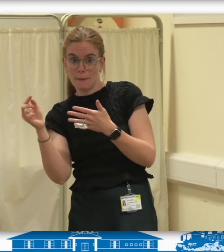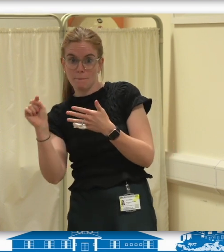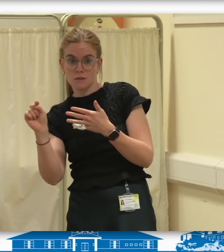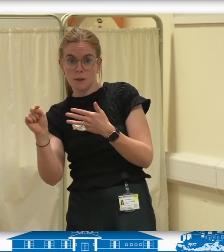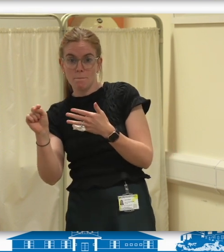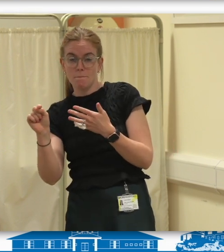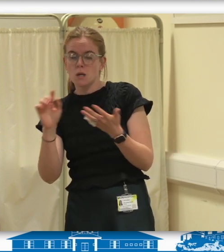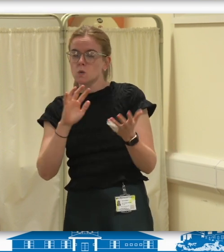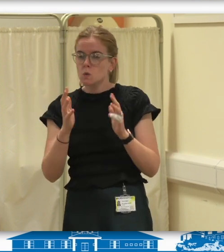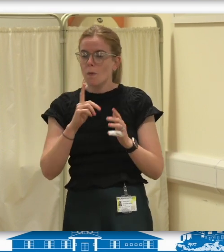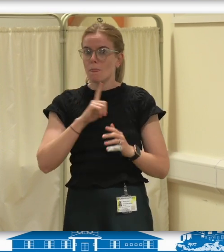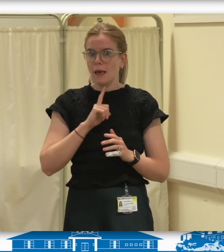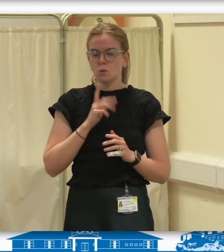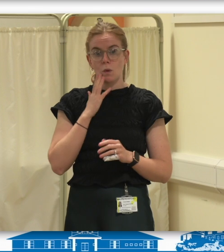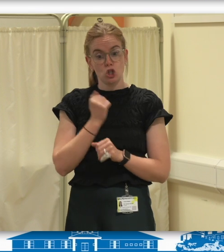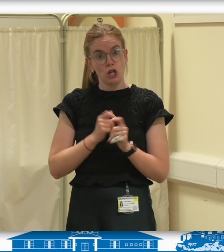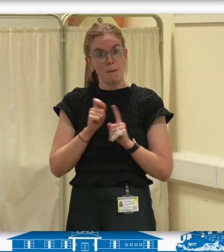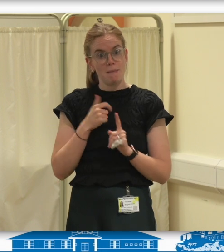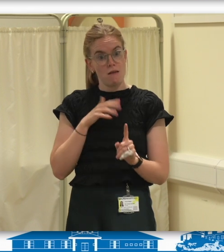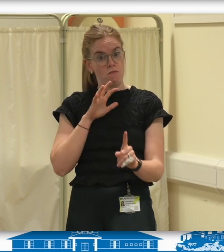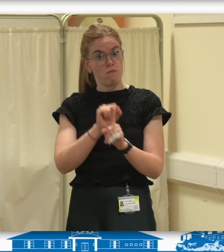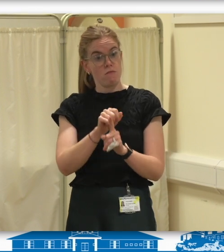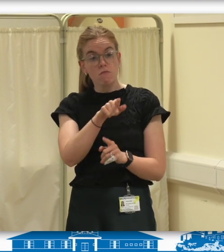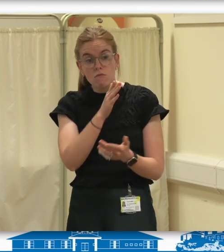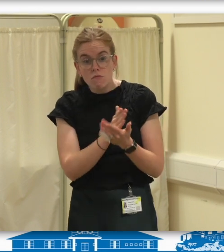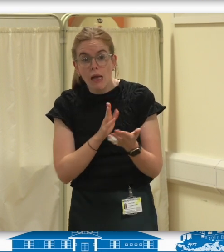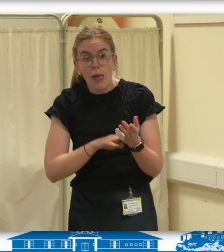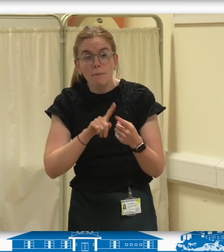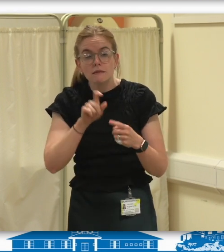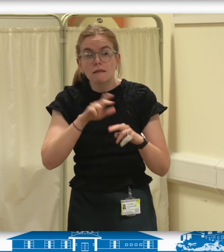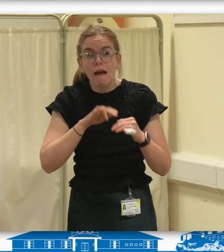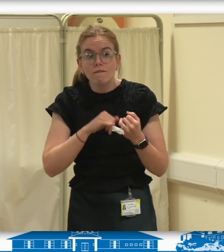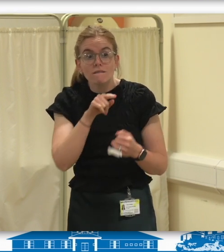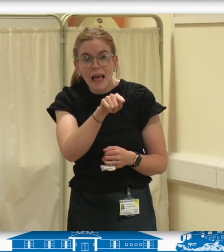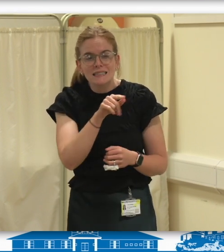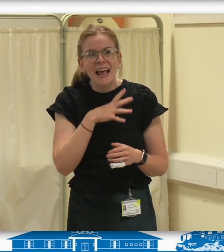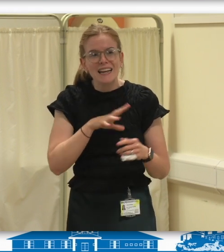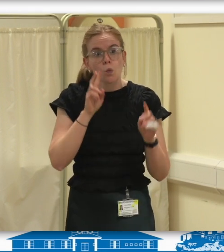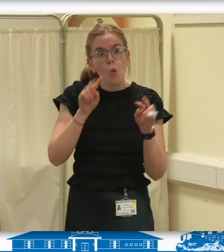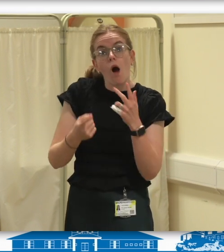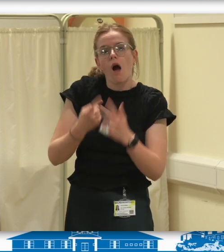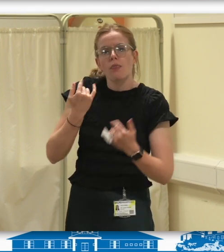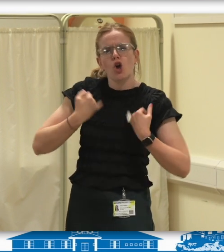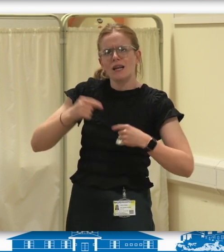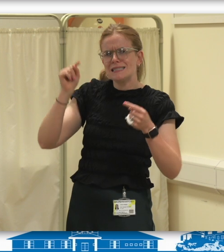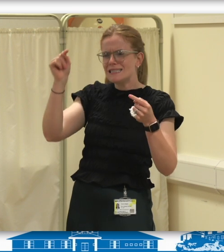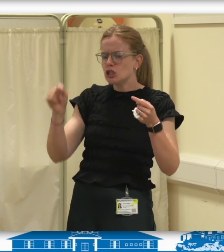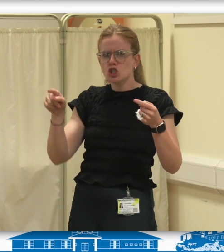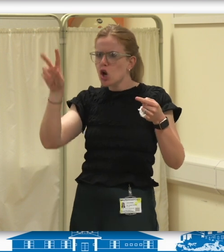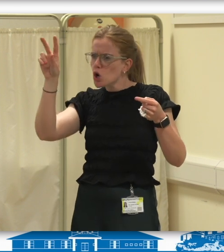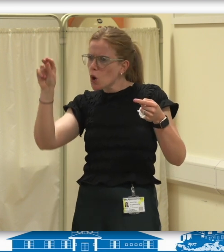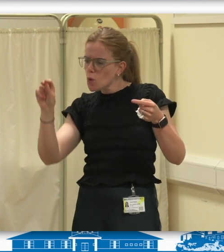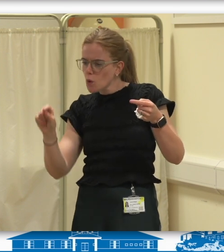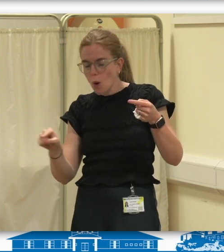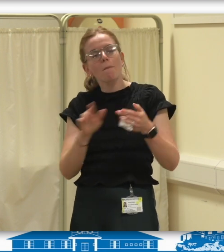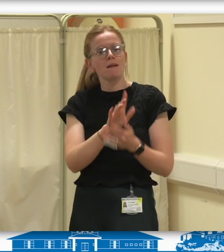So part of making the diagnosis for ME/CFS is to exclude other conditions, other possible causes for